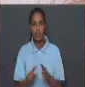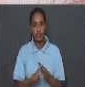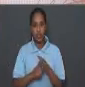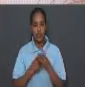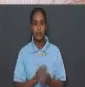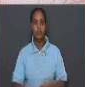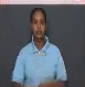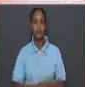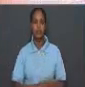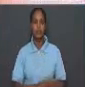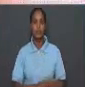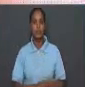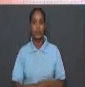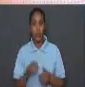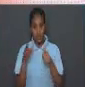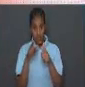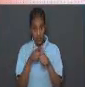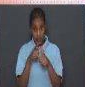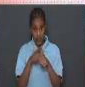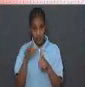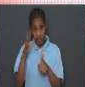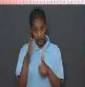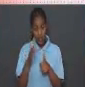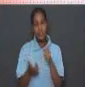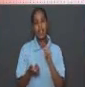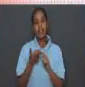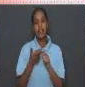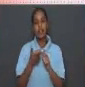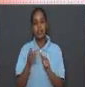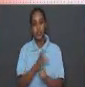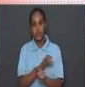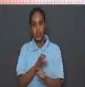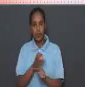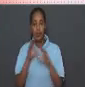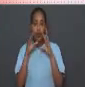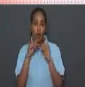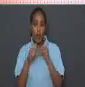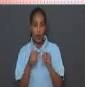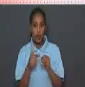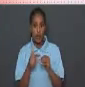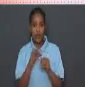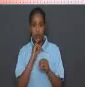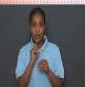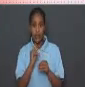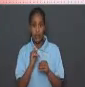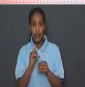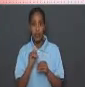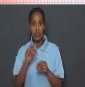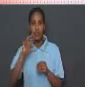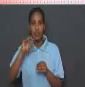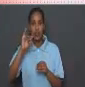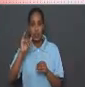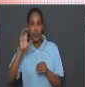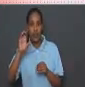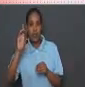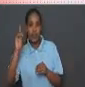started. The first type of secondary cell we are going to talk about is the